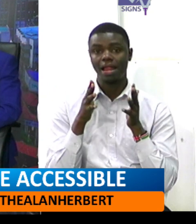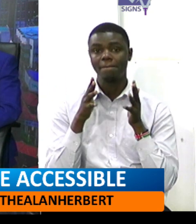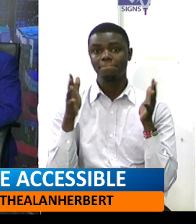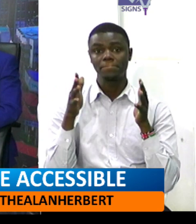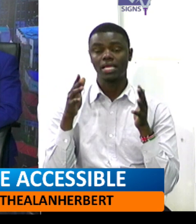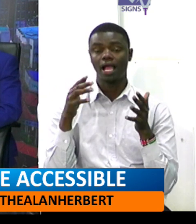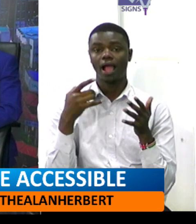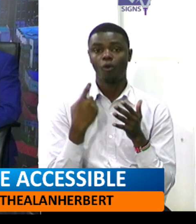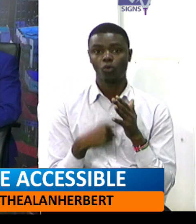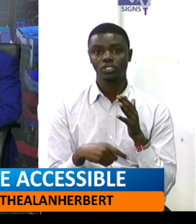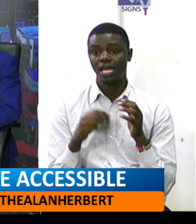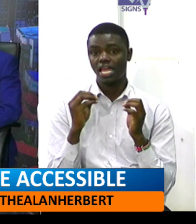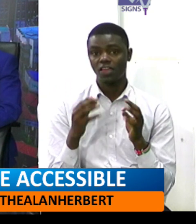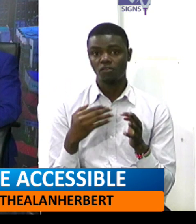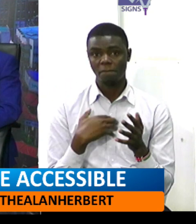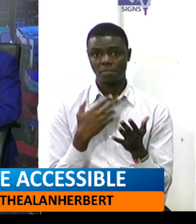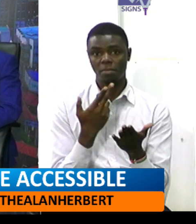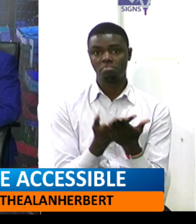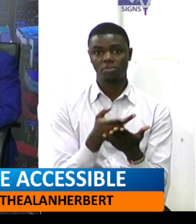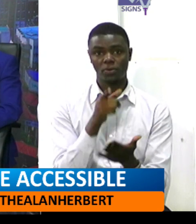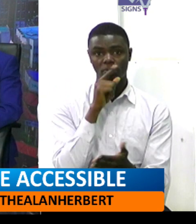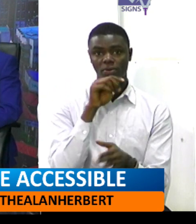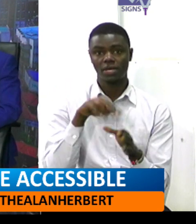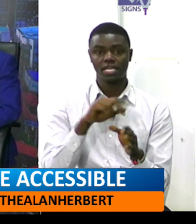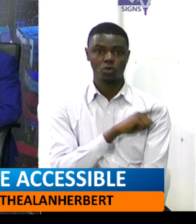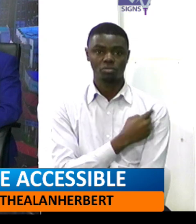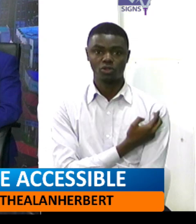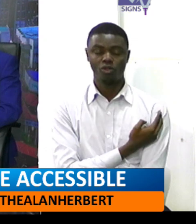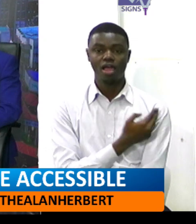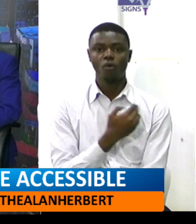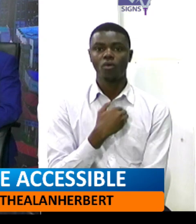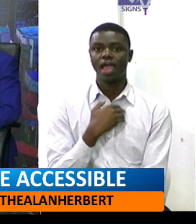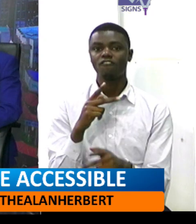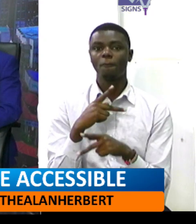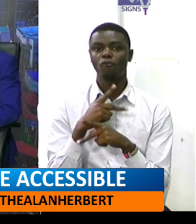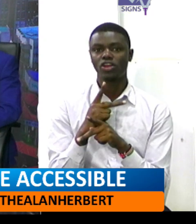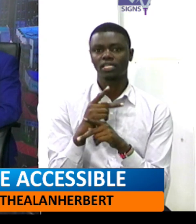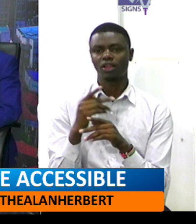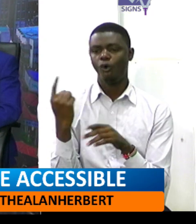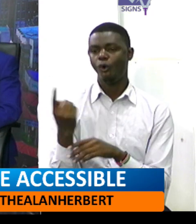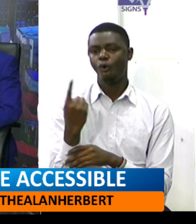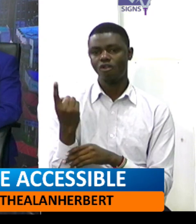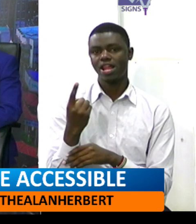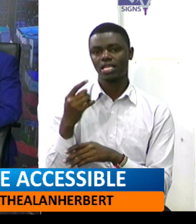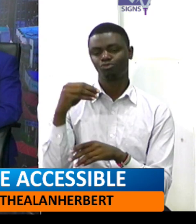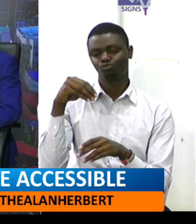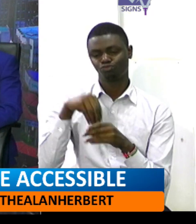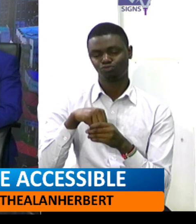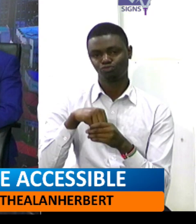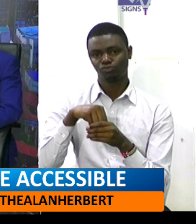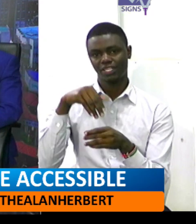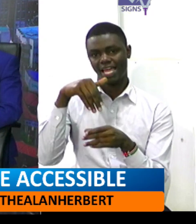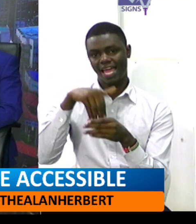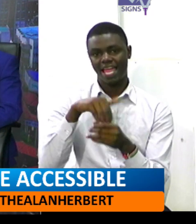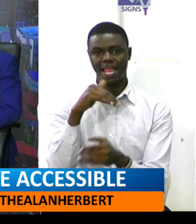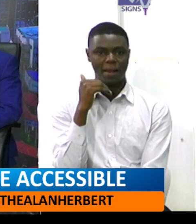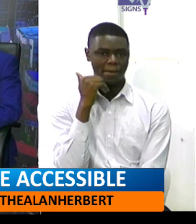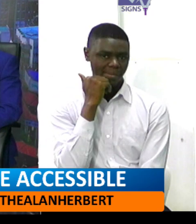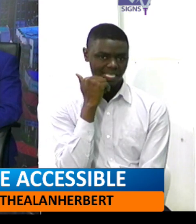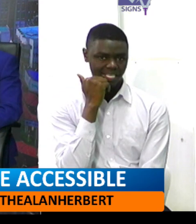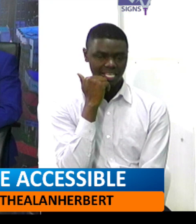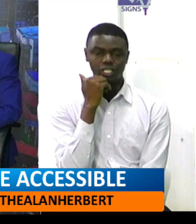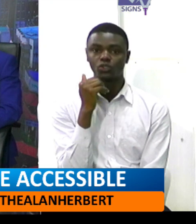protection in the event that I'm admitted in hospital. So we have products that would be typically only inpatient. So you also need